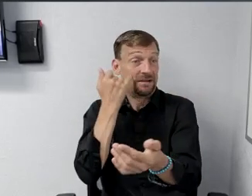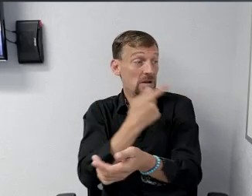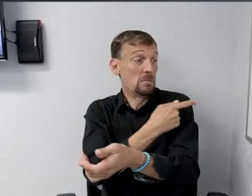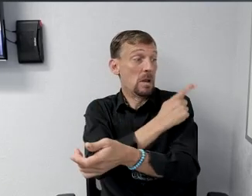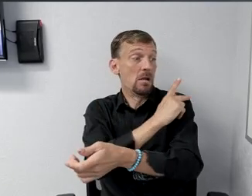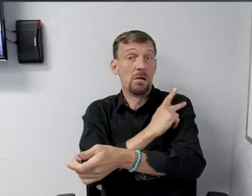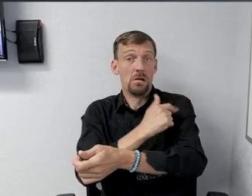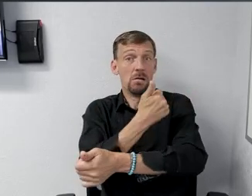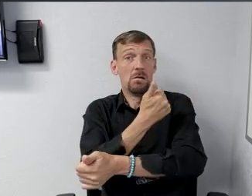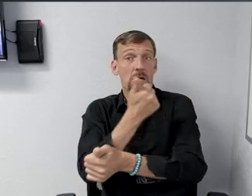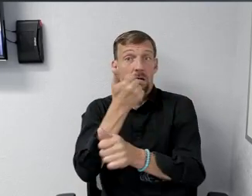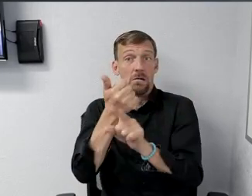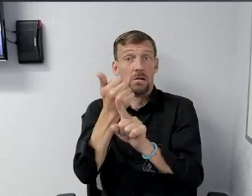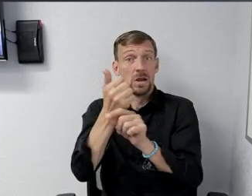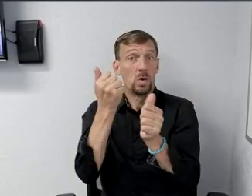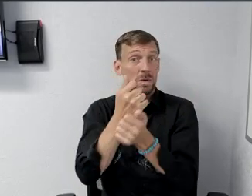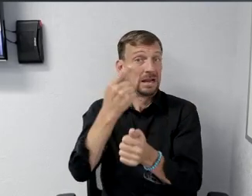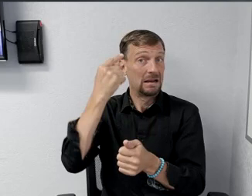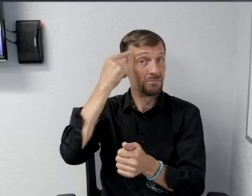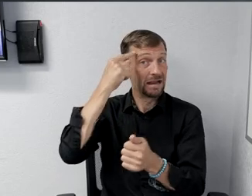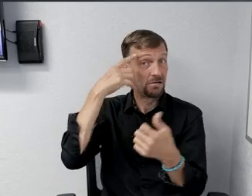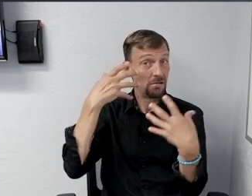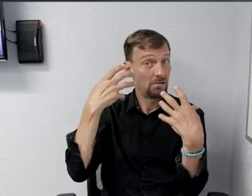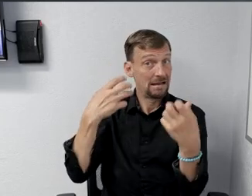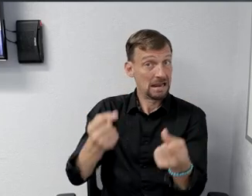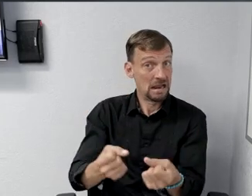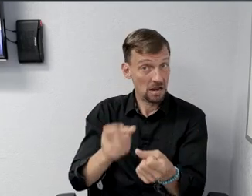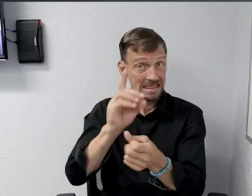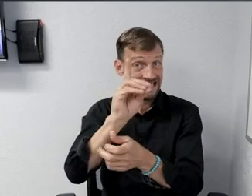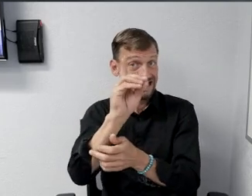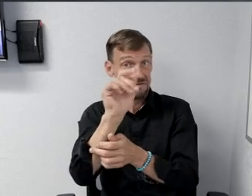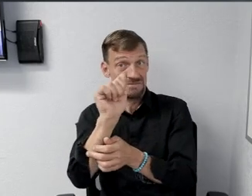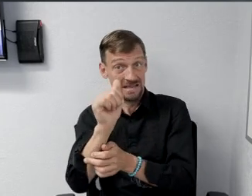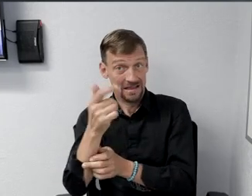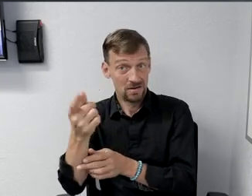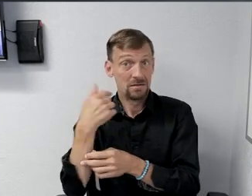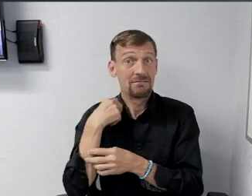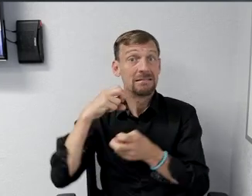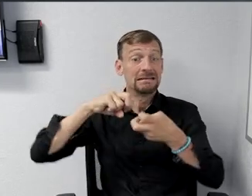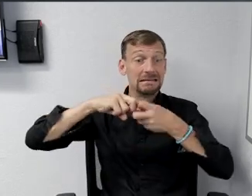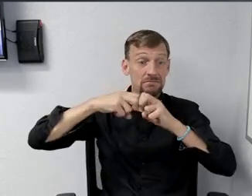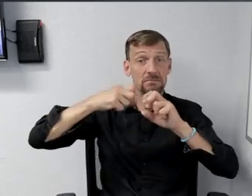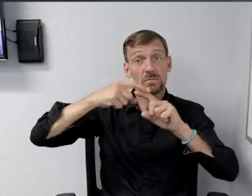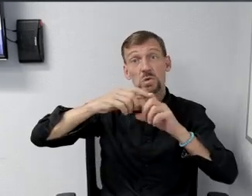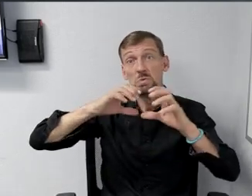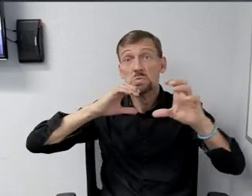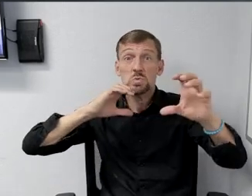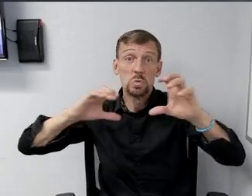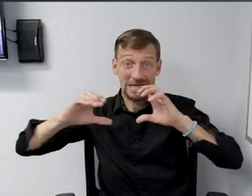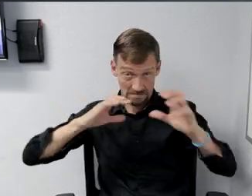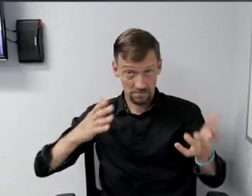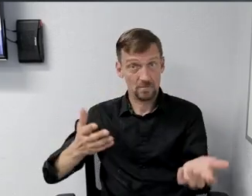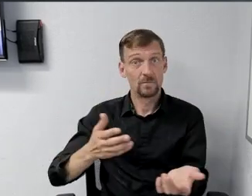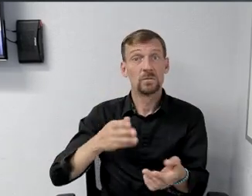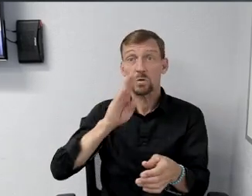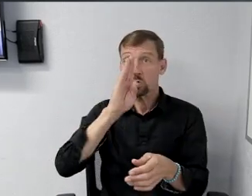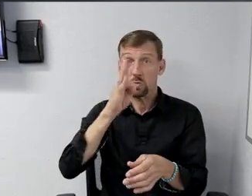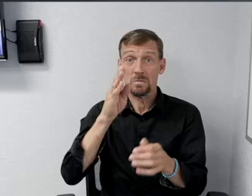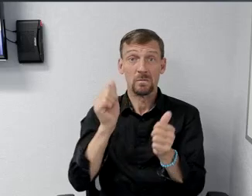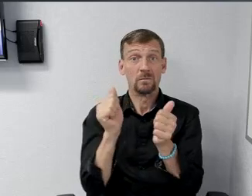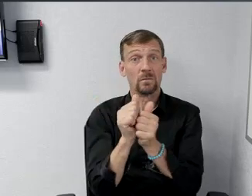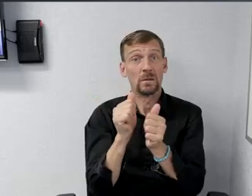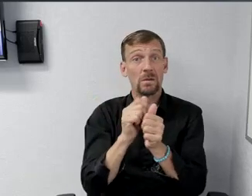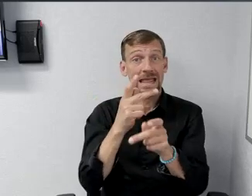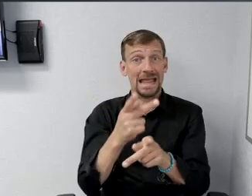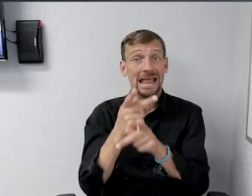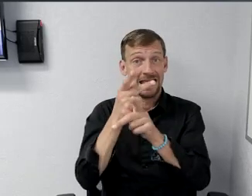with mental health disabilities that has difficulty being able to communicate directly with